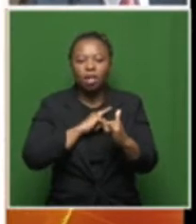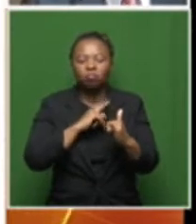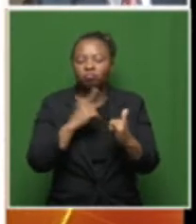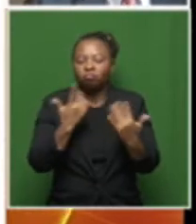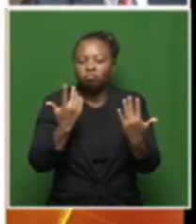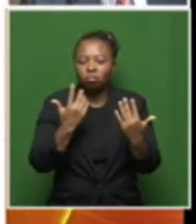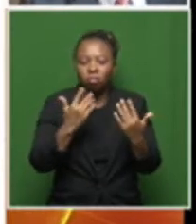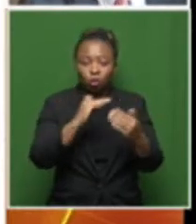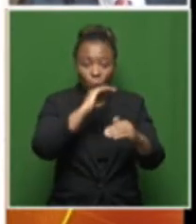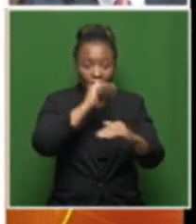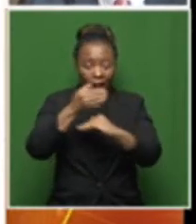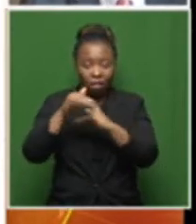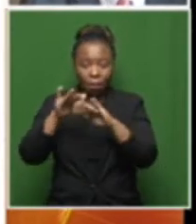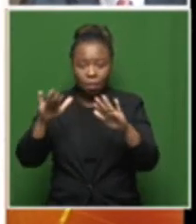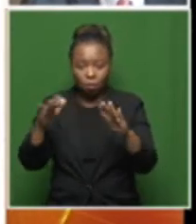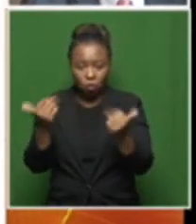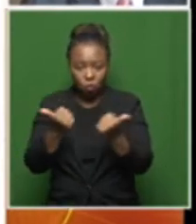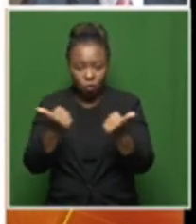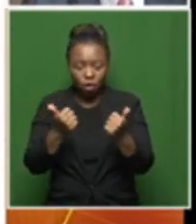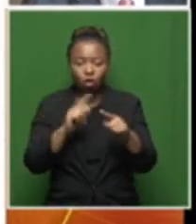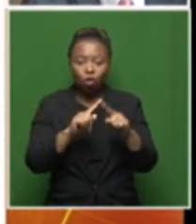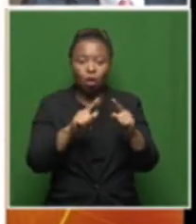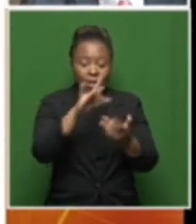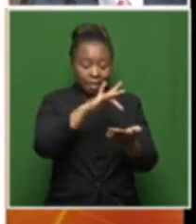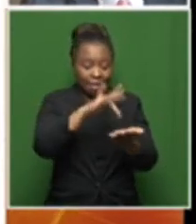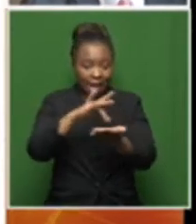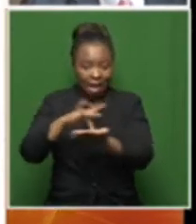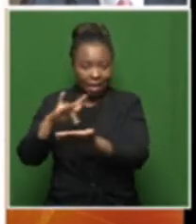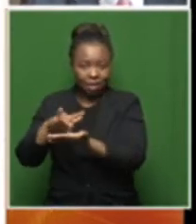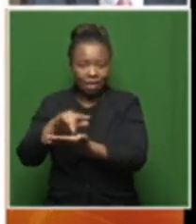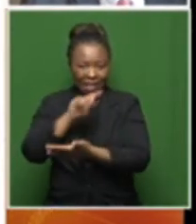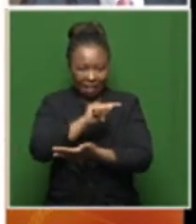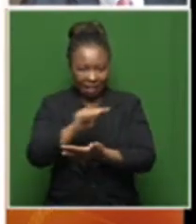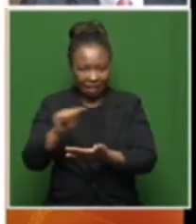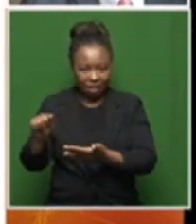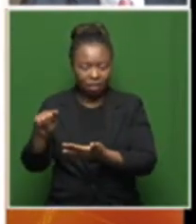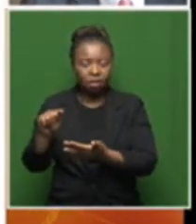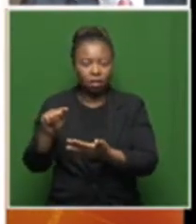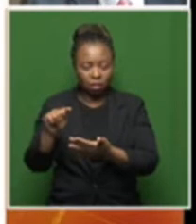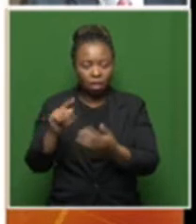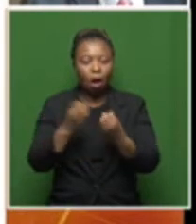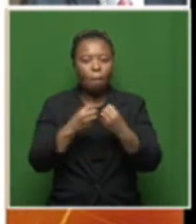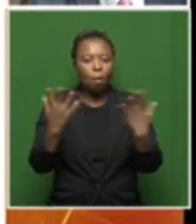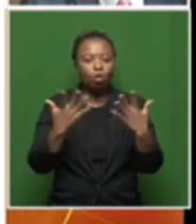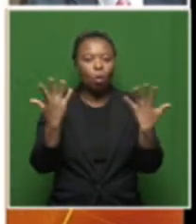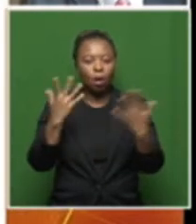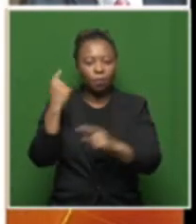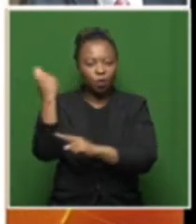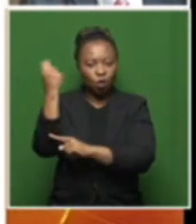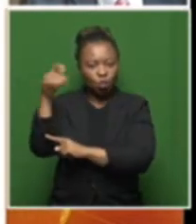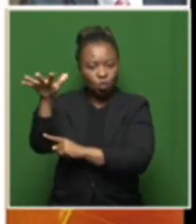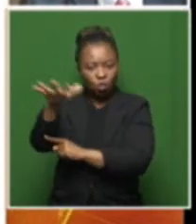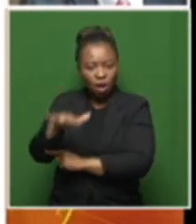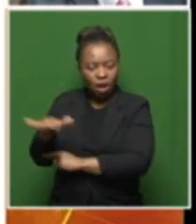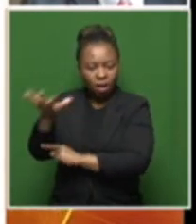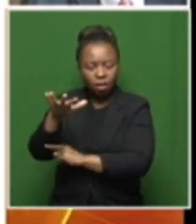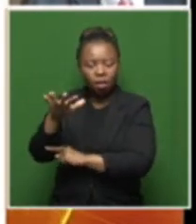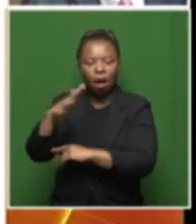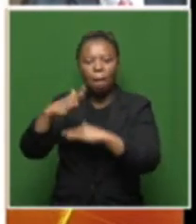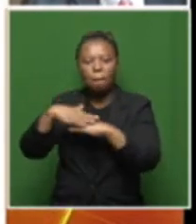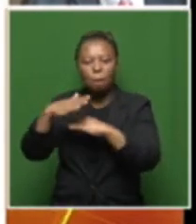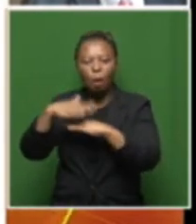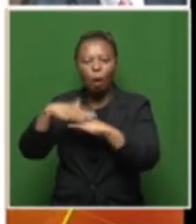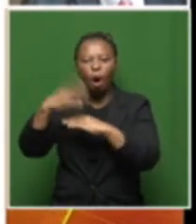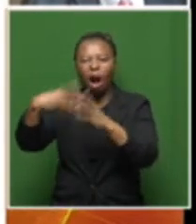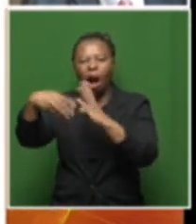Now, most of these are fixed sites, and most of these sites, particularly in the rural provinces, do a lot of outreach. So